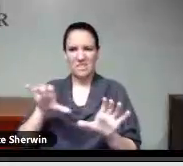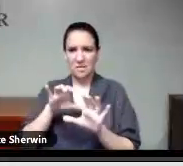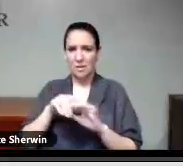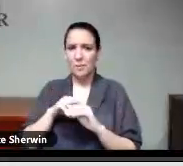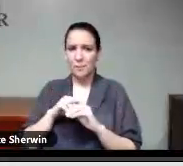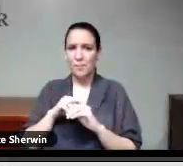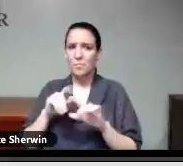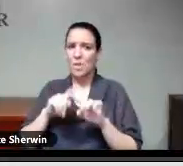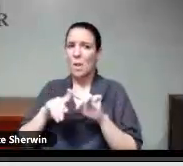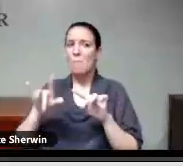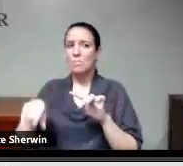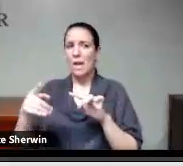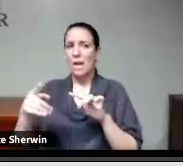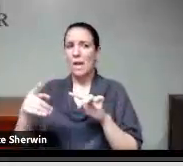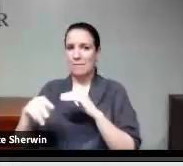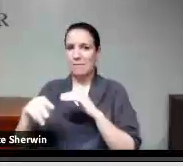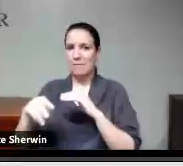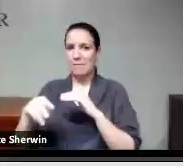much more